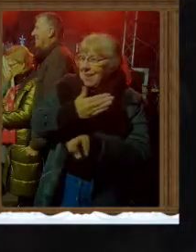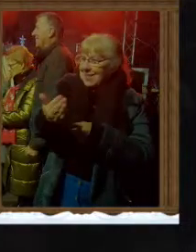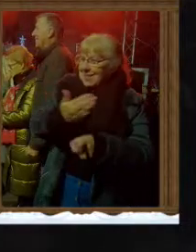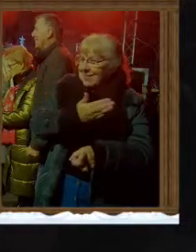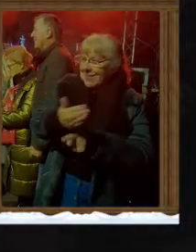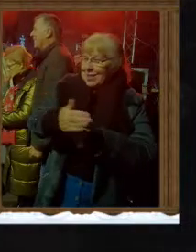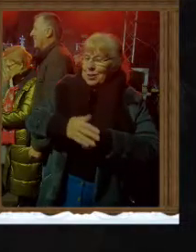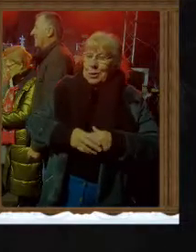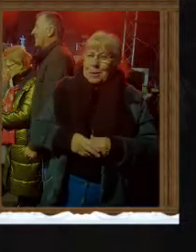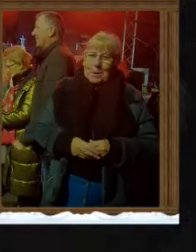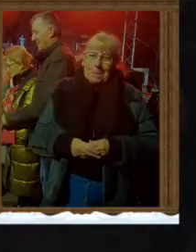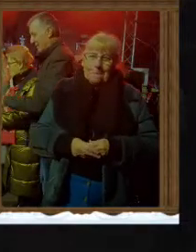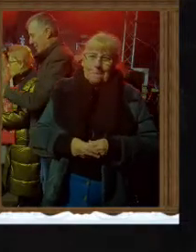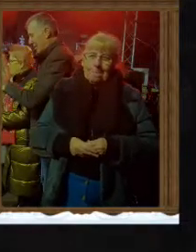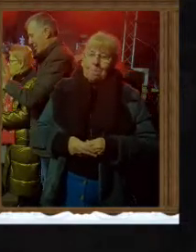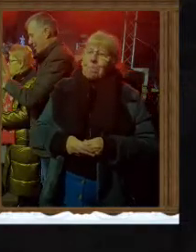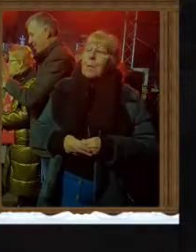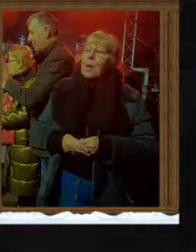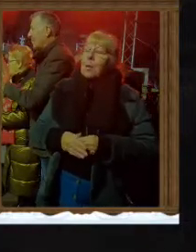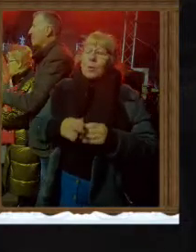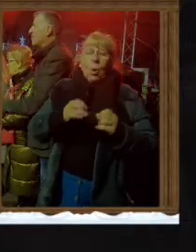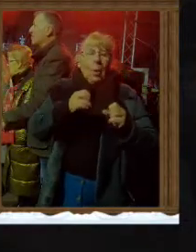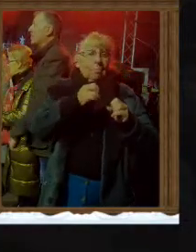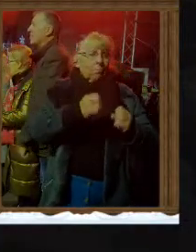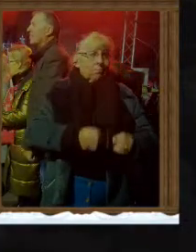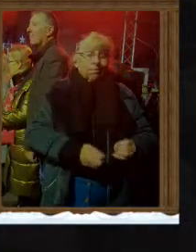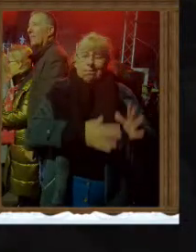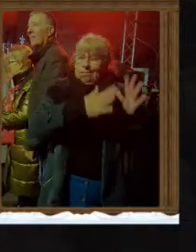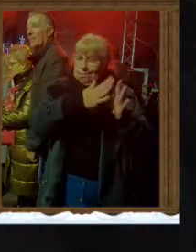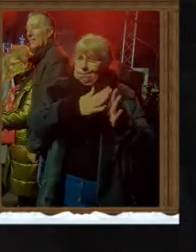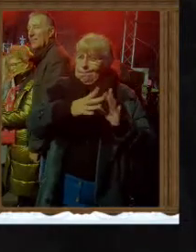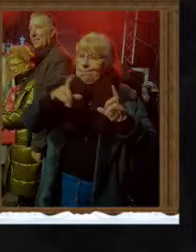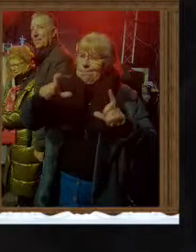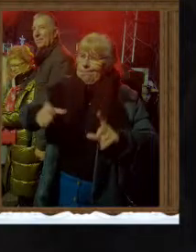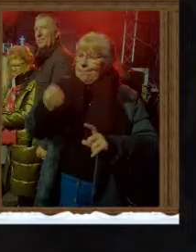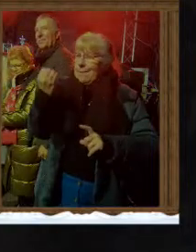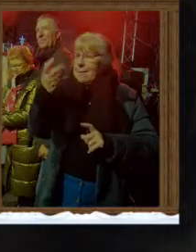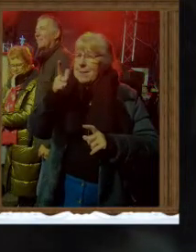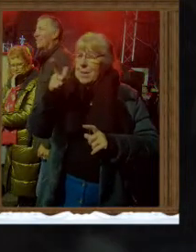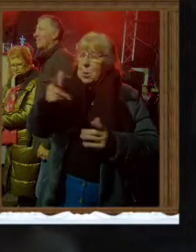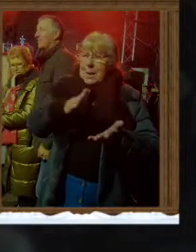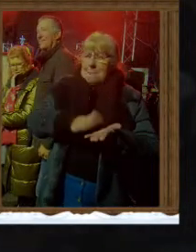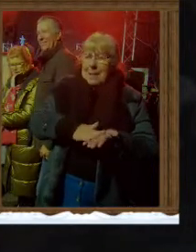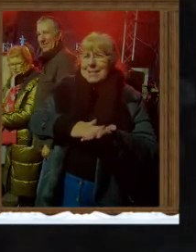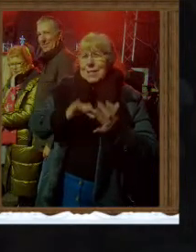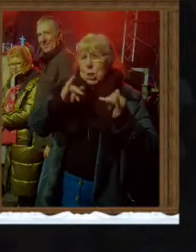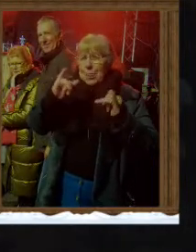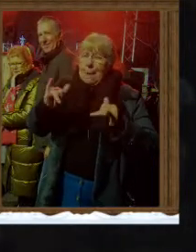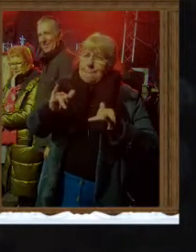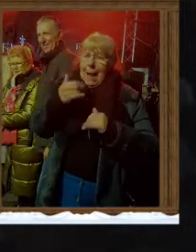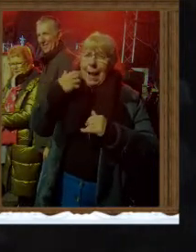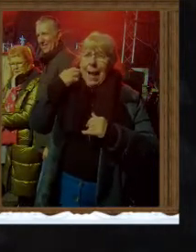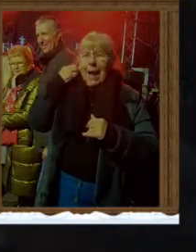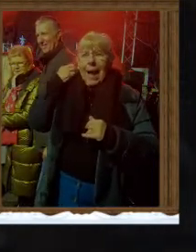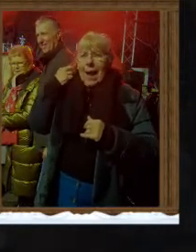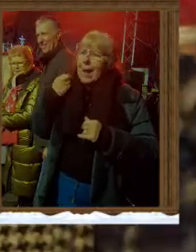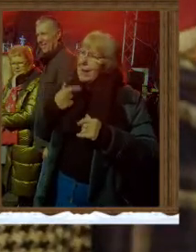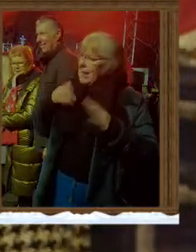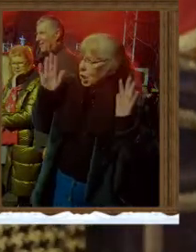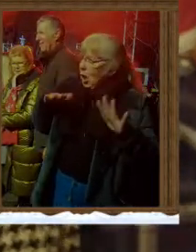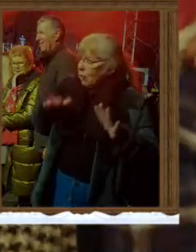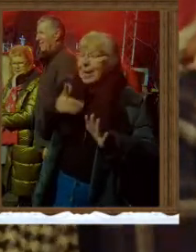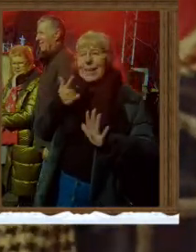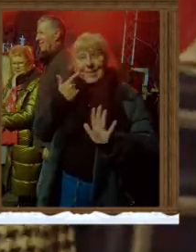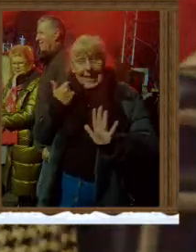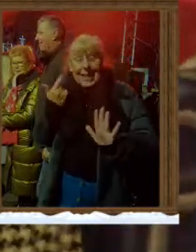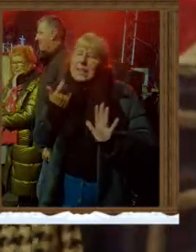have, after the lights go on, stick with us for 15, 20 minutes. It won't kill you. It's a nice night out here. A little bit on the chilly side. We will